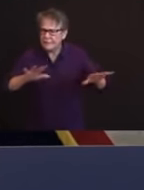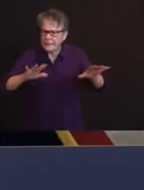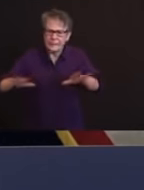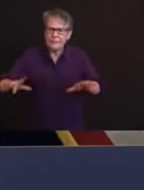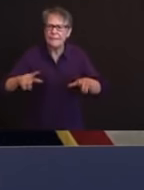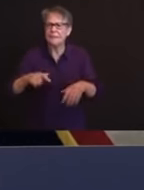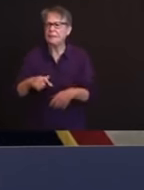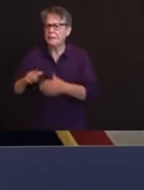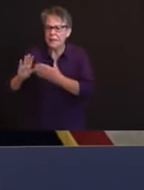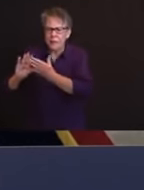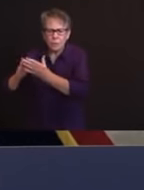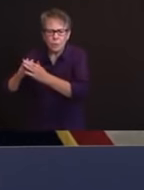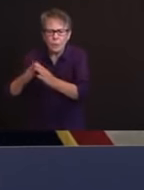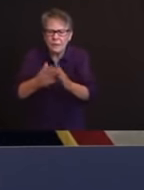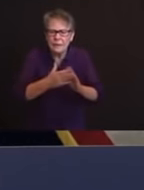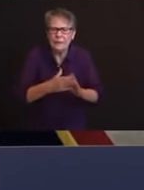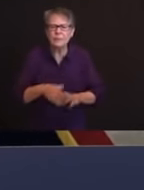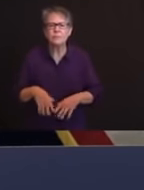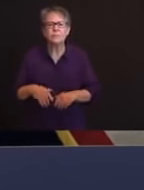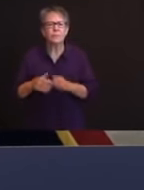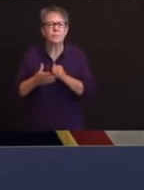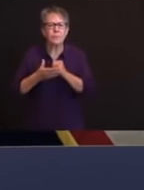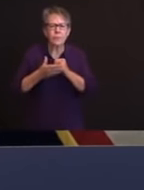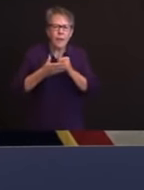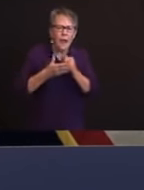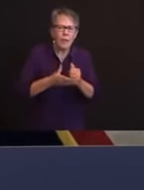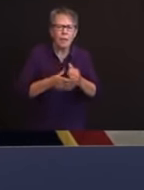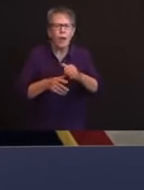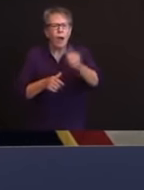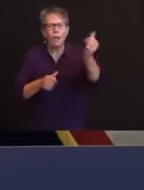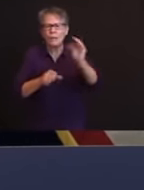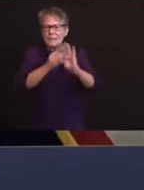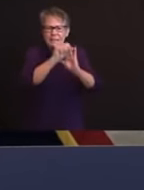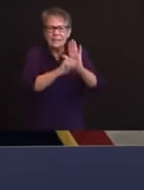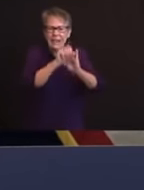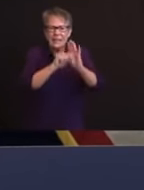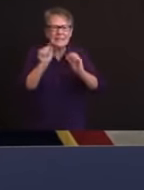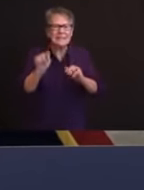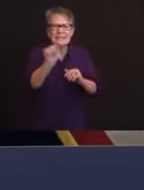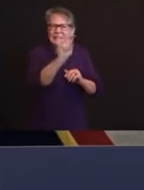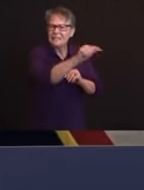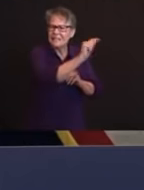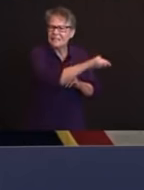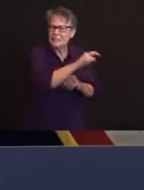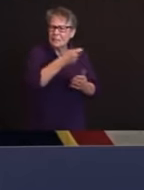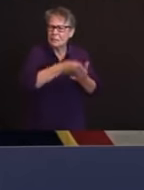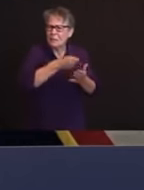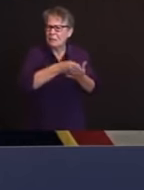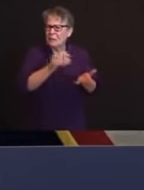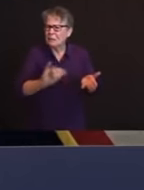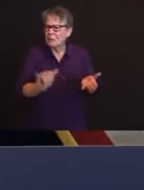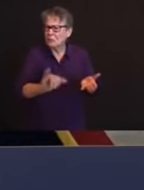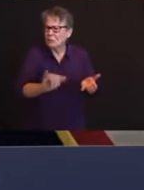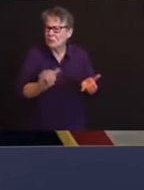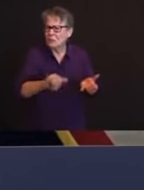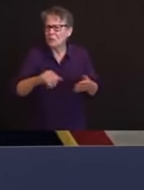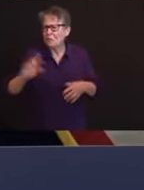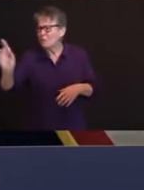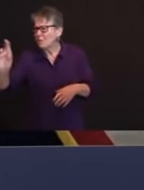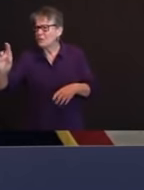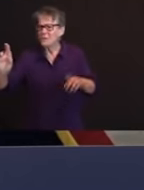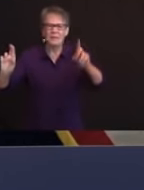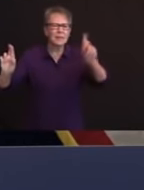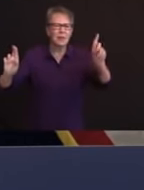governors on both sides of the aisle across the nation are asking for, relief that county leaders on both sides of the aisle are asking